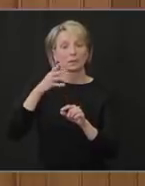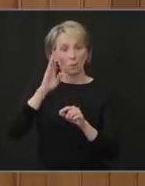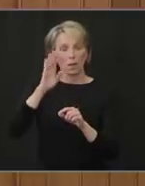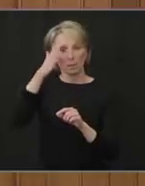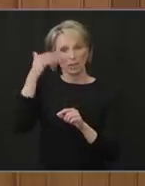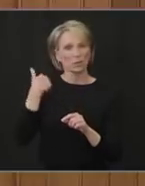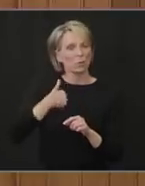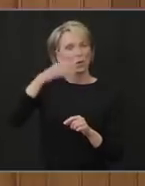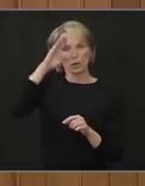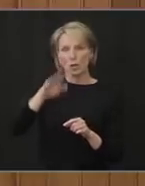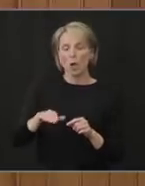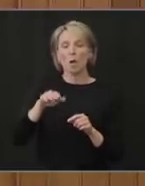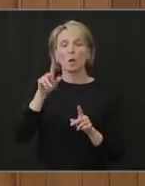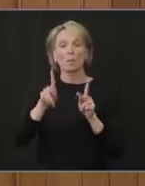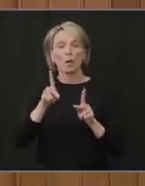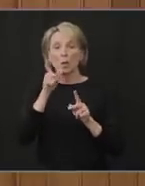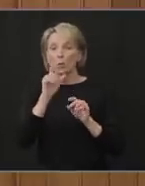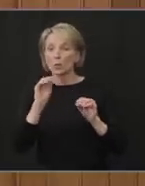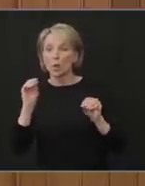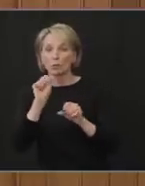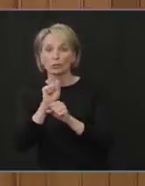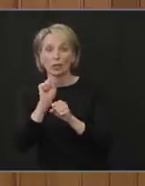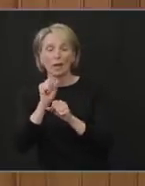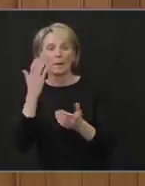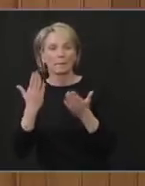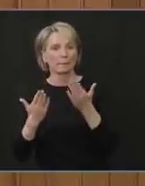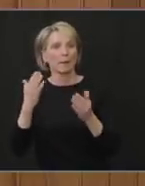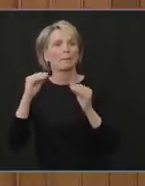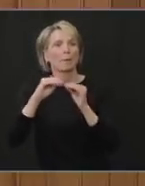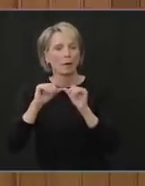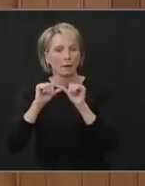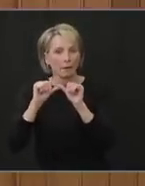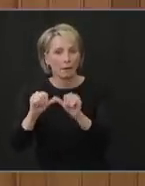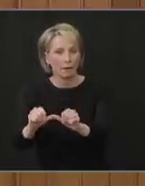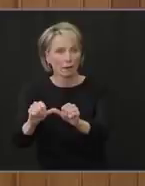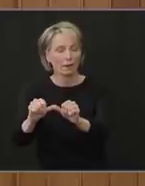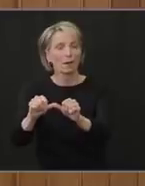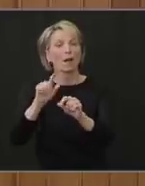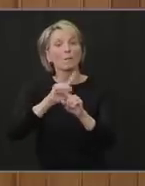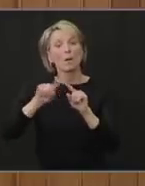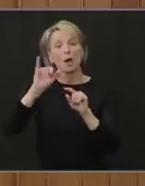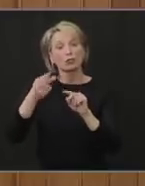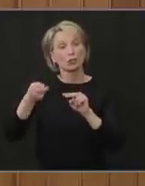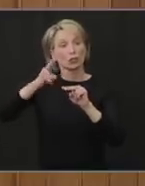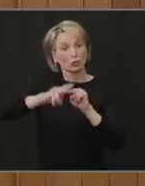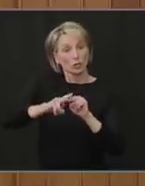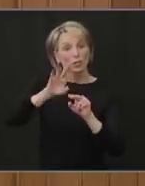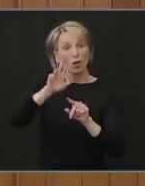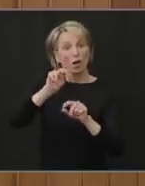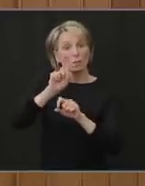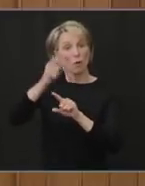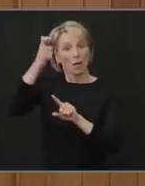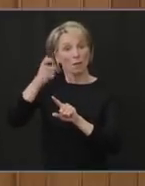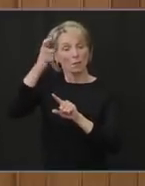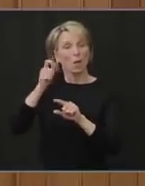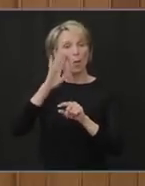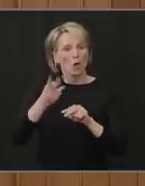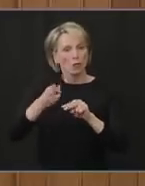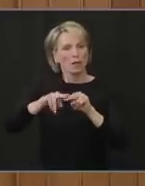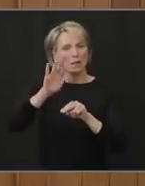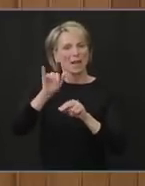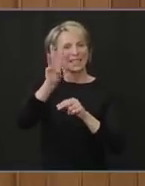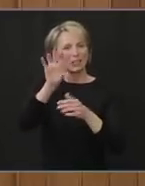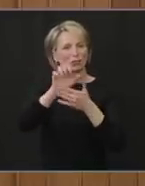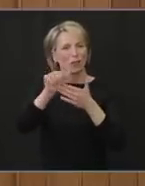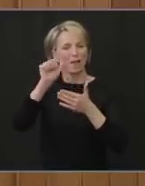to be unemployed for a longer period of time now than in previous recessions, but they are increased by $600 per week. That's